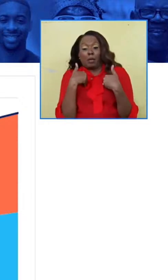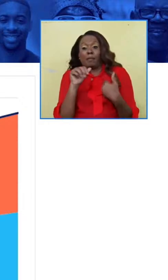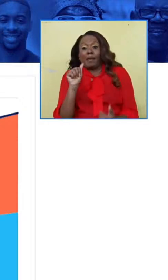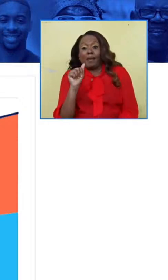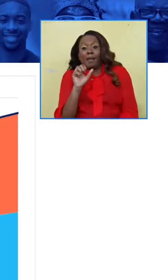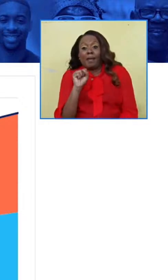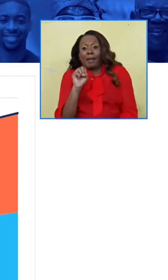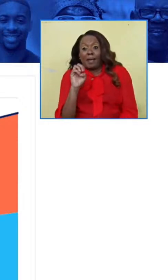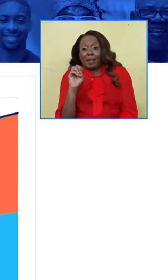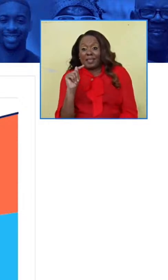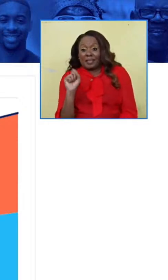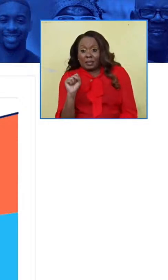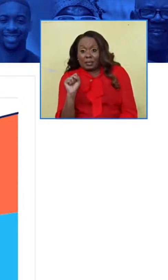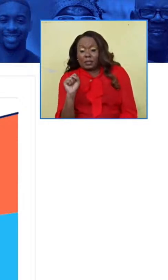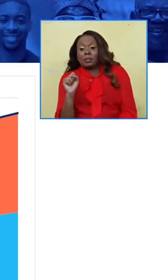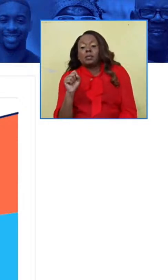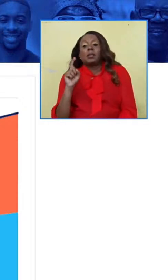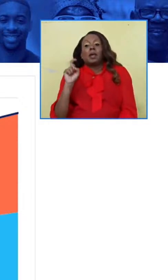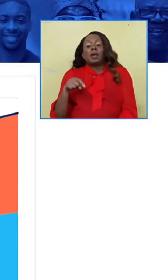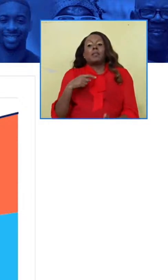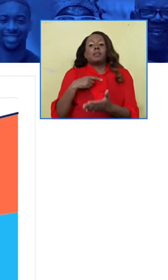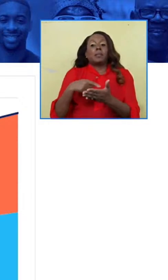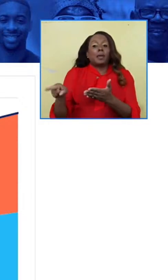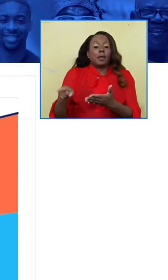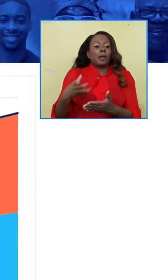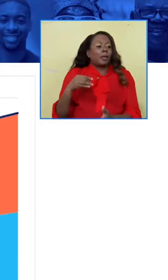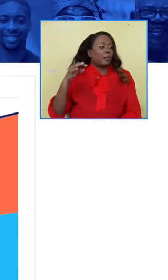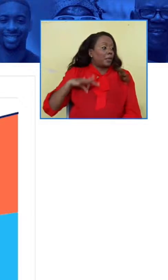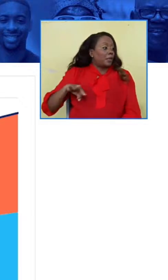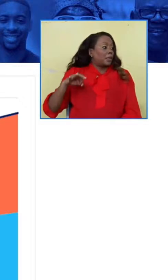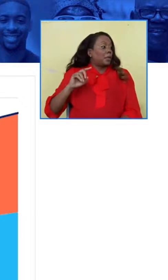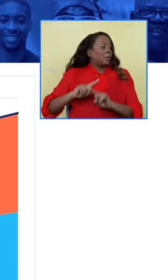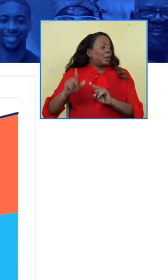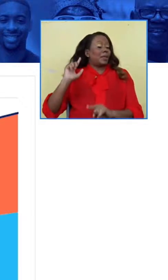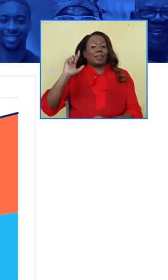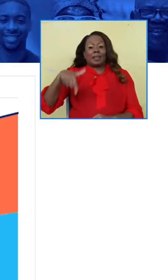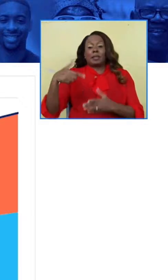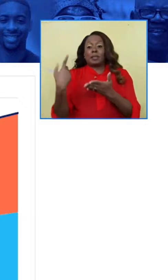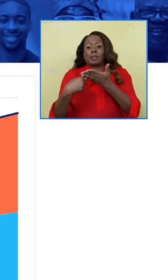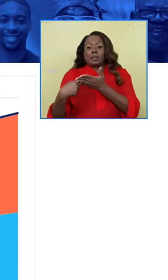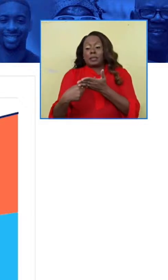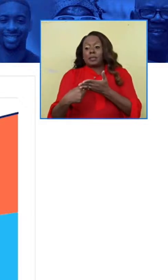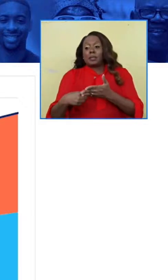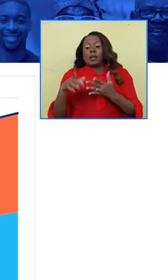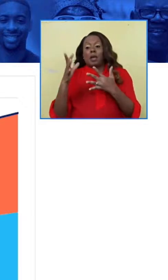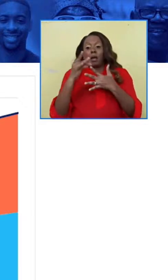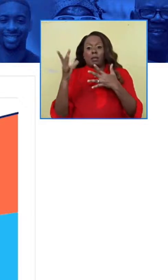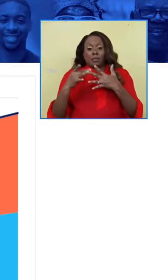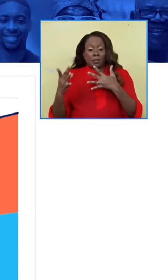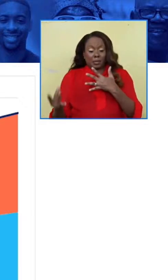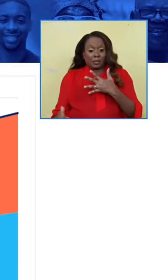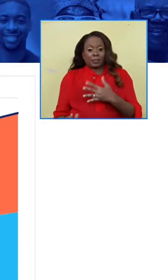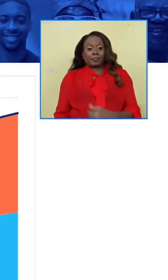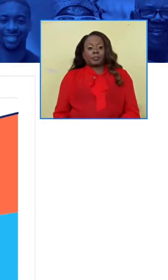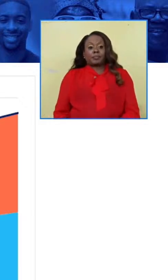either contributions or benefits. Okay? And we'll discuss later on what those options are. So the key thing